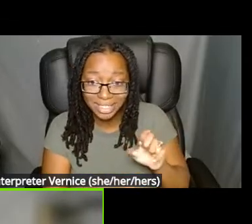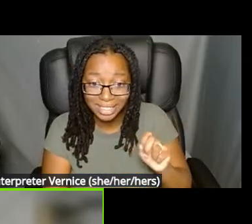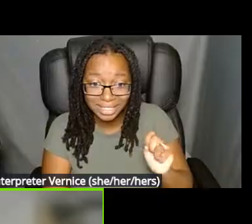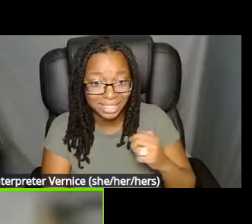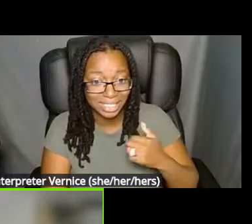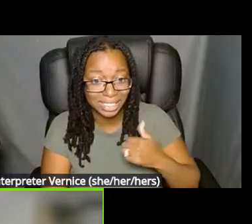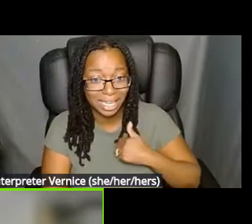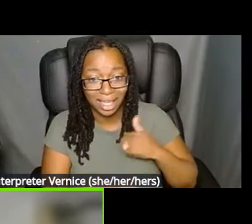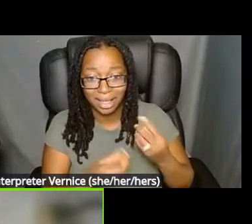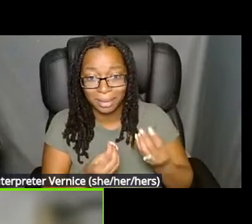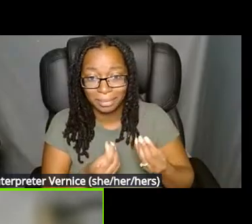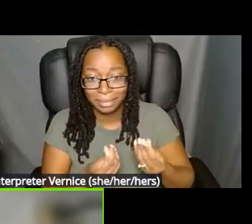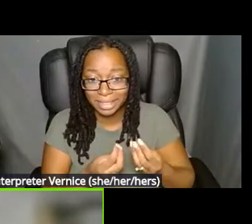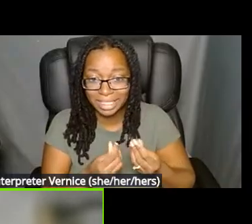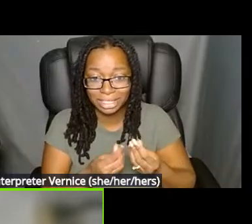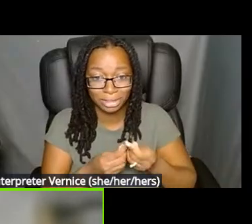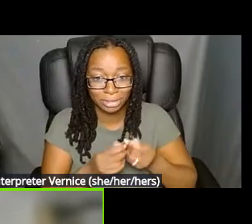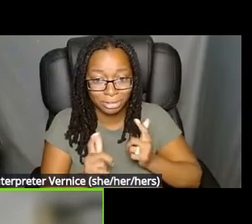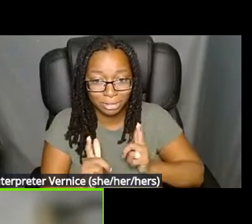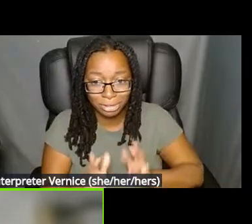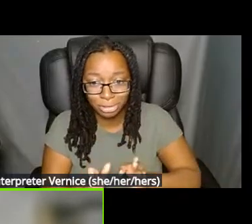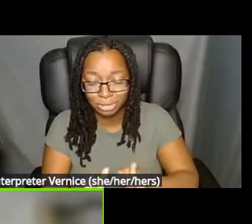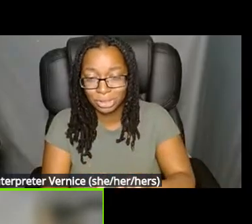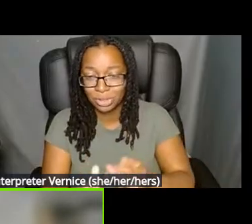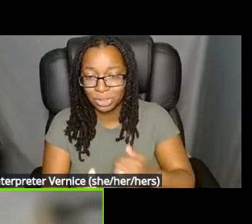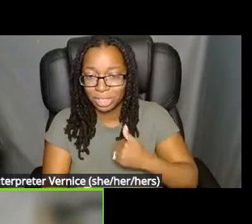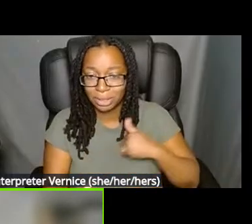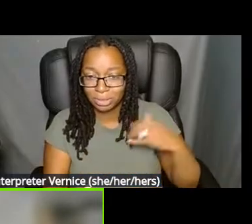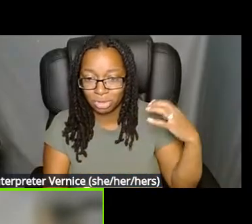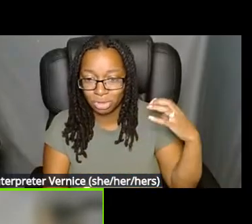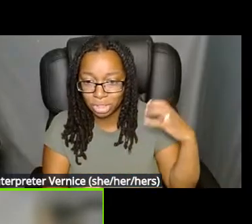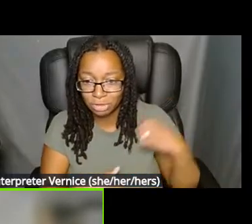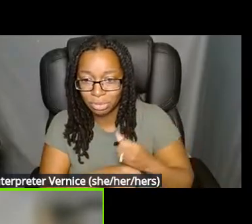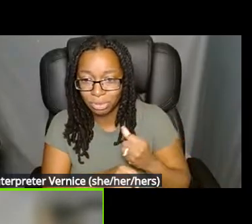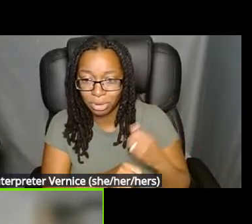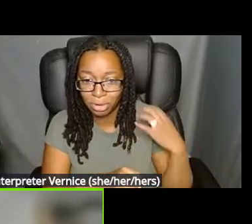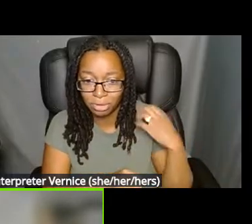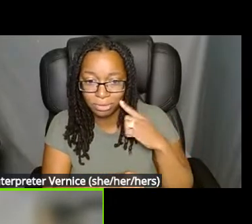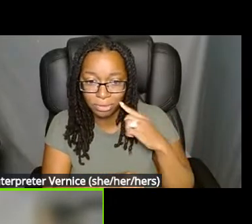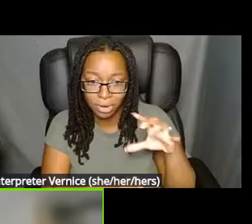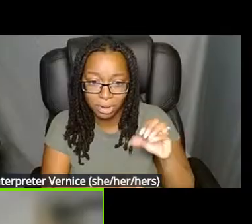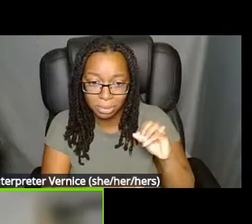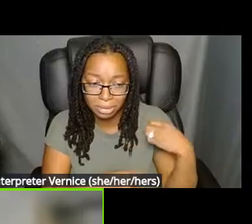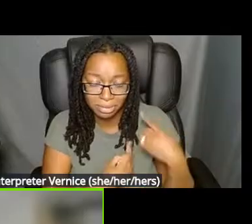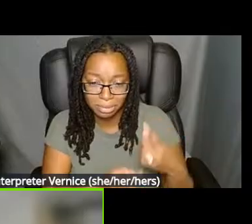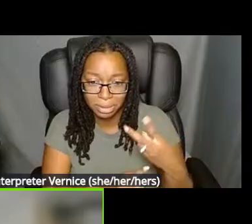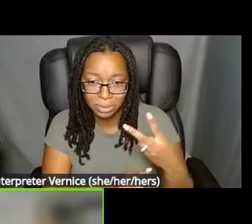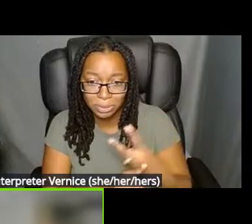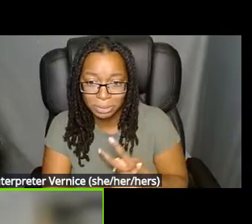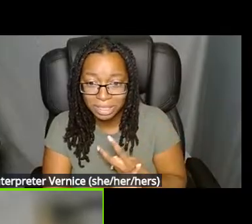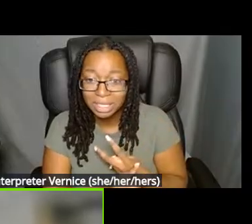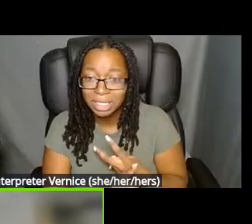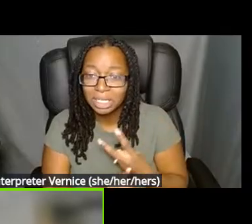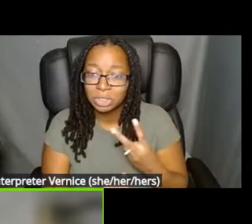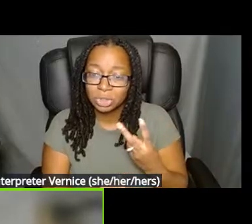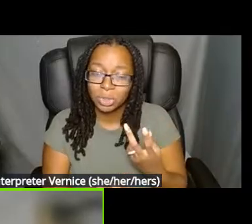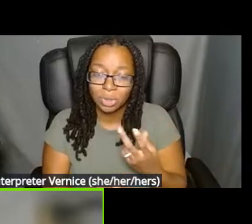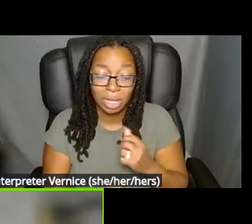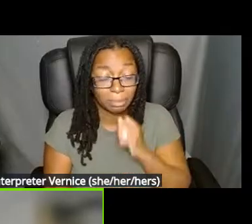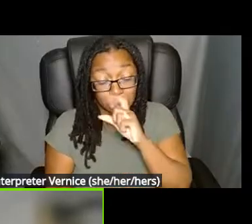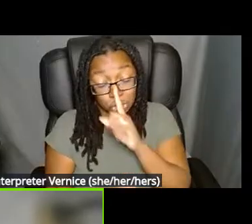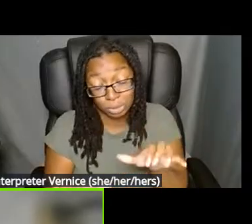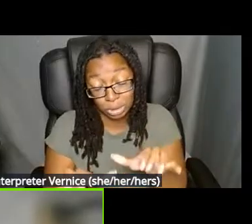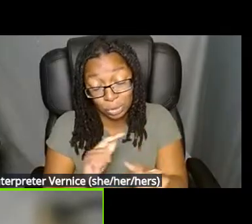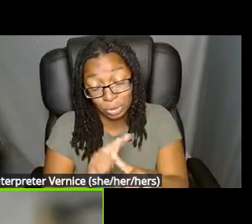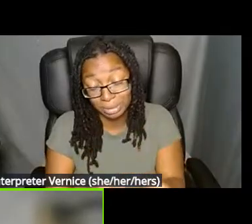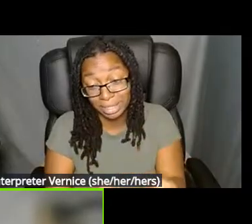money. So being nimble and being able to flow and throughout seeing the bigger vision, but also being able to zone